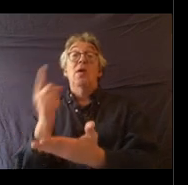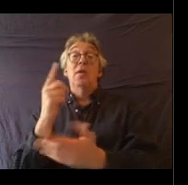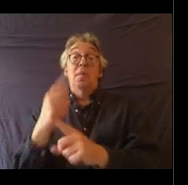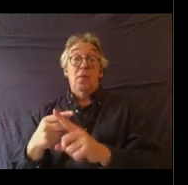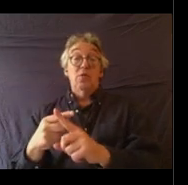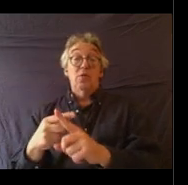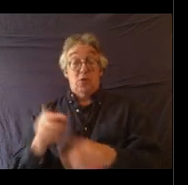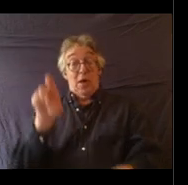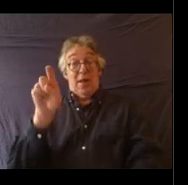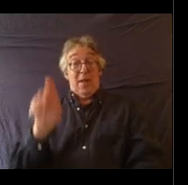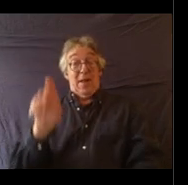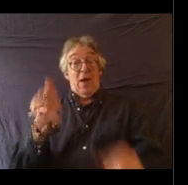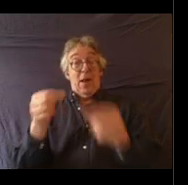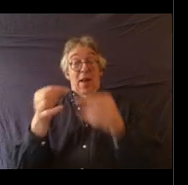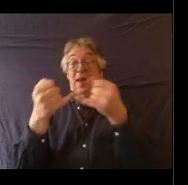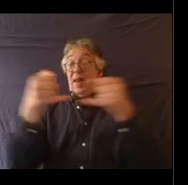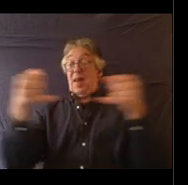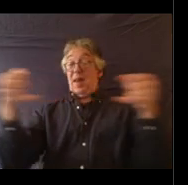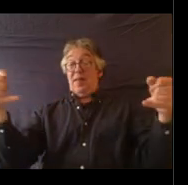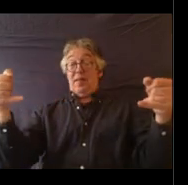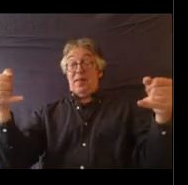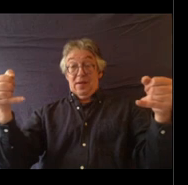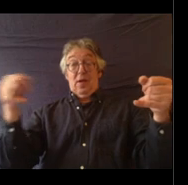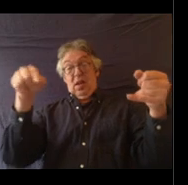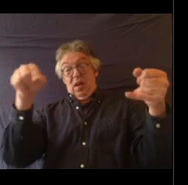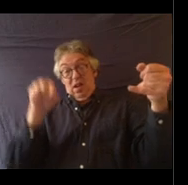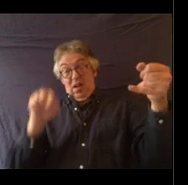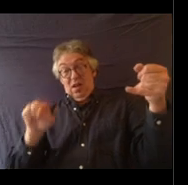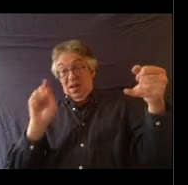click on the link to joining the webinar.